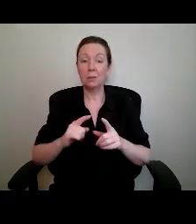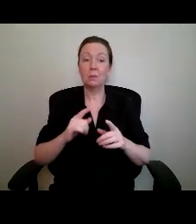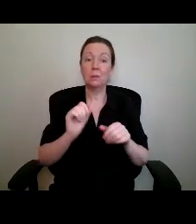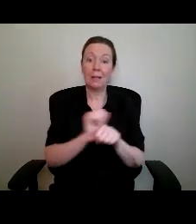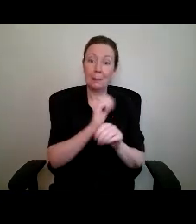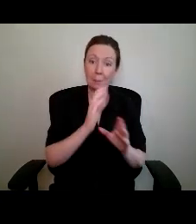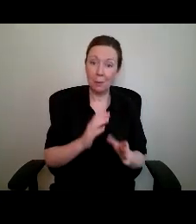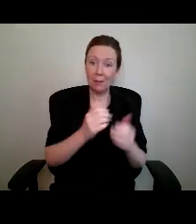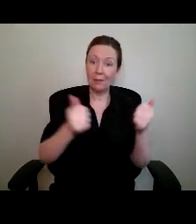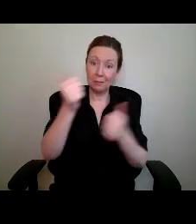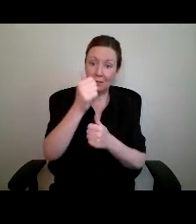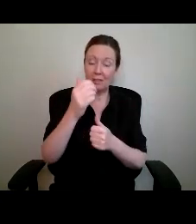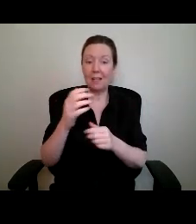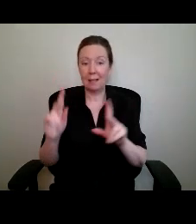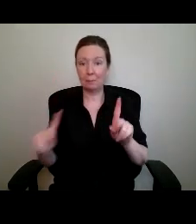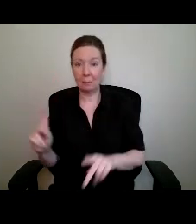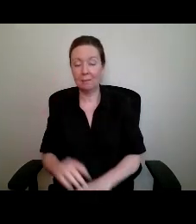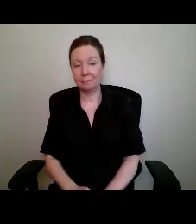individuals.